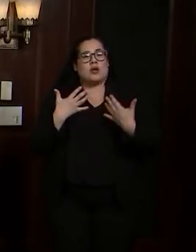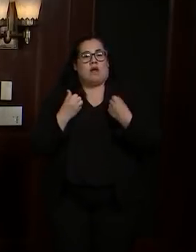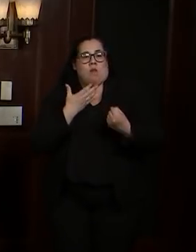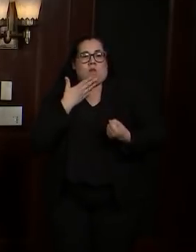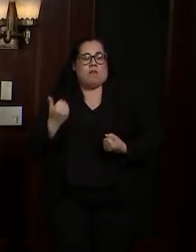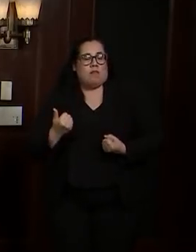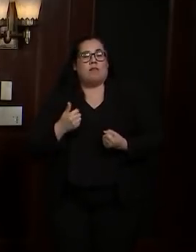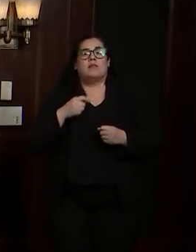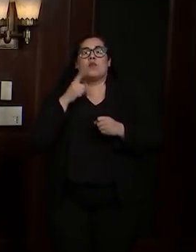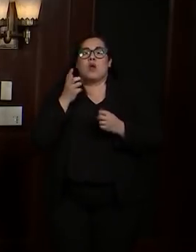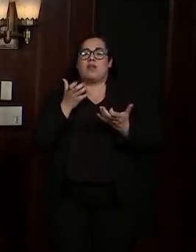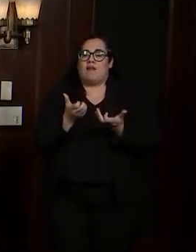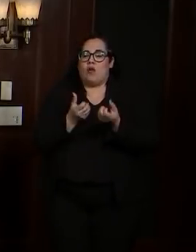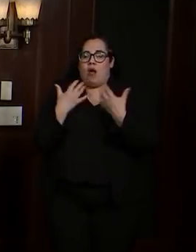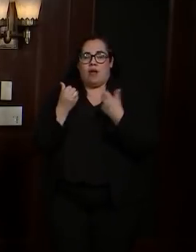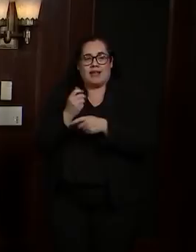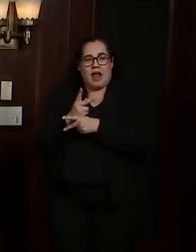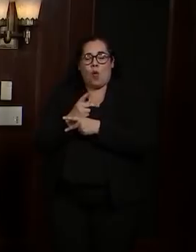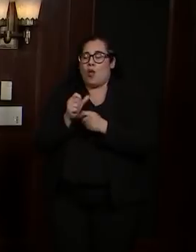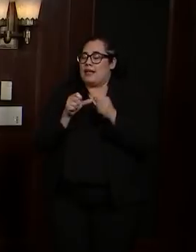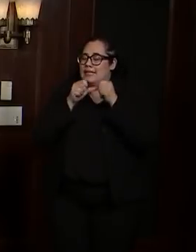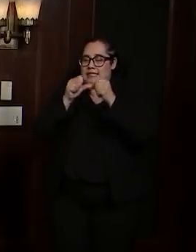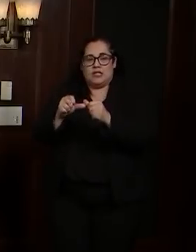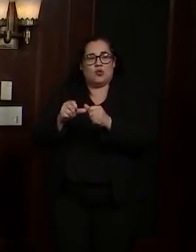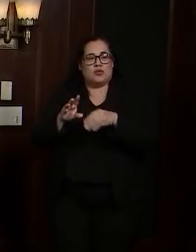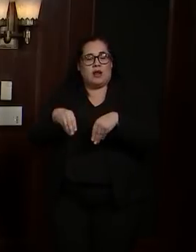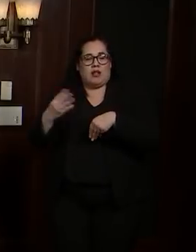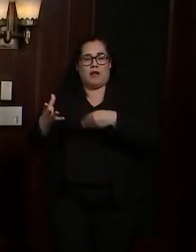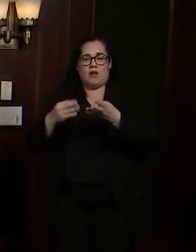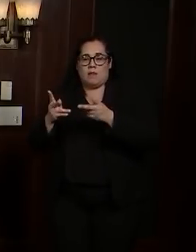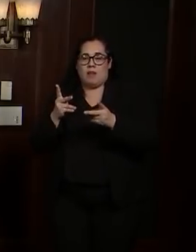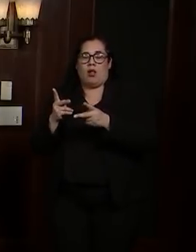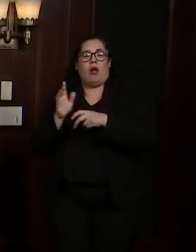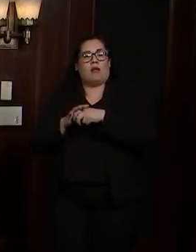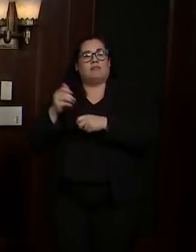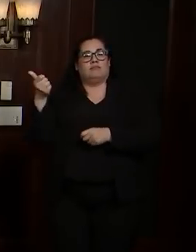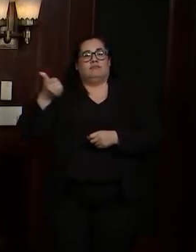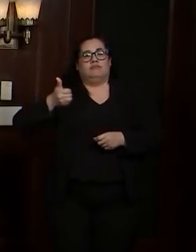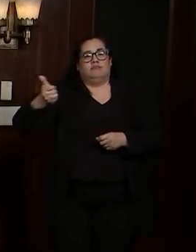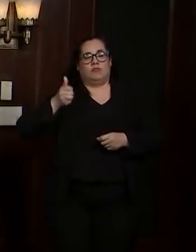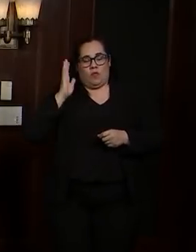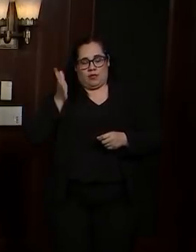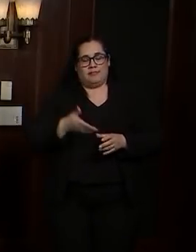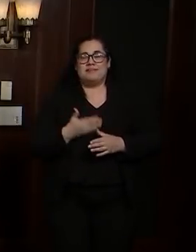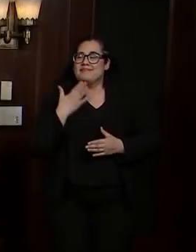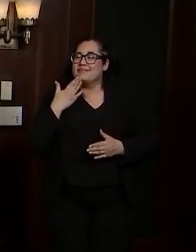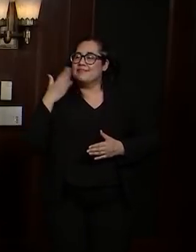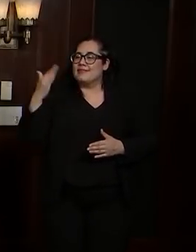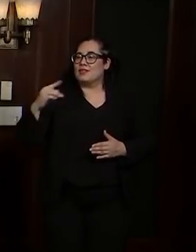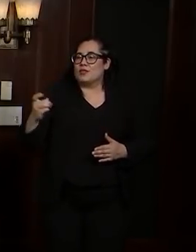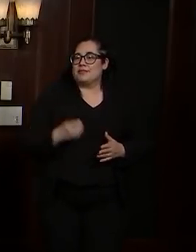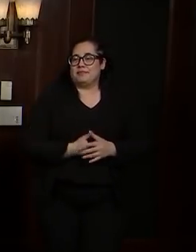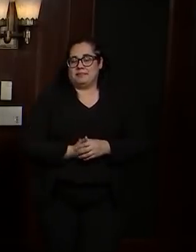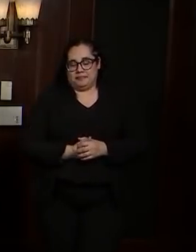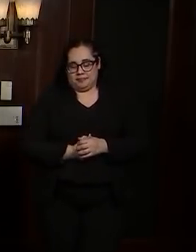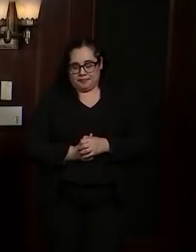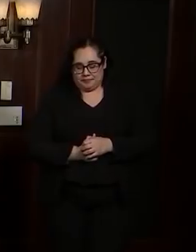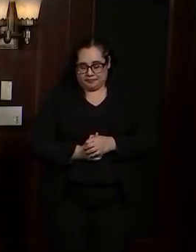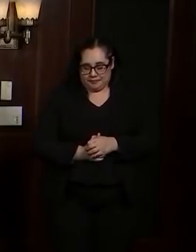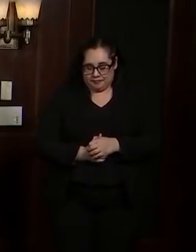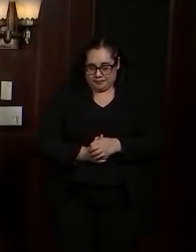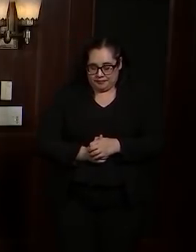We are there for healthcare, and we're going to continue delivering people on our buses and trains. Thanks. Next question.